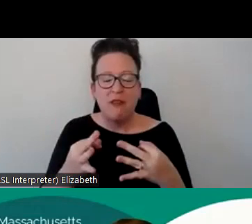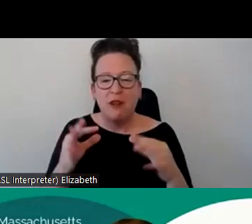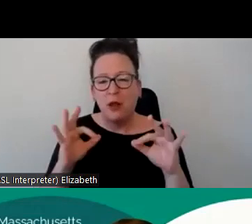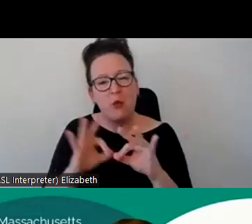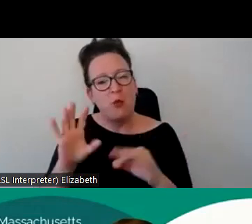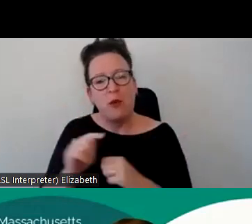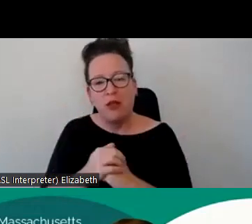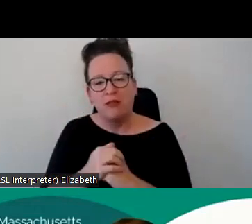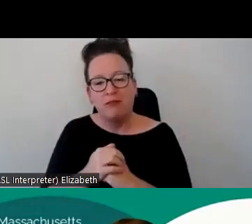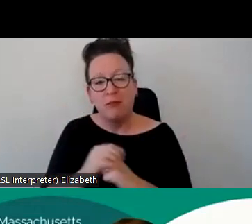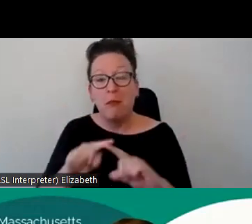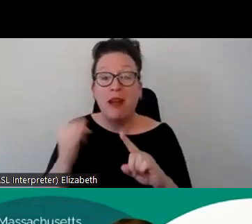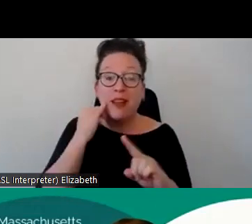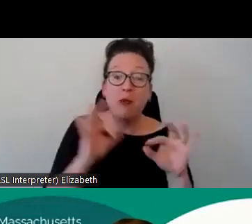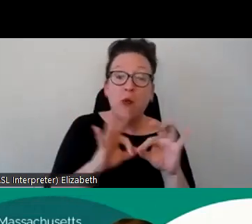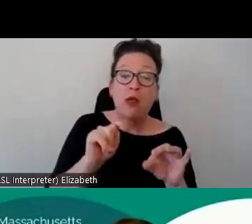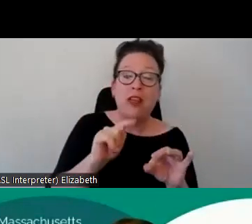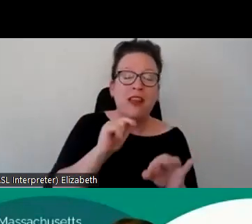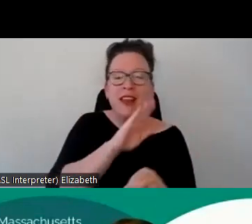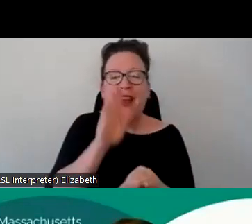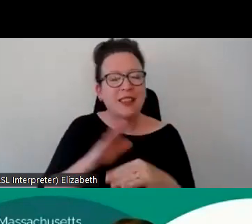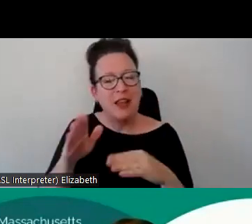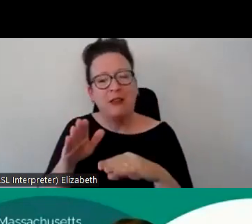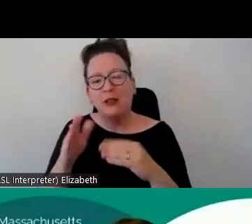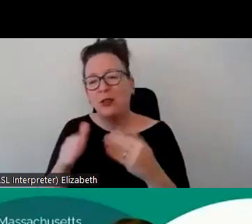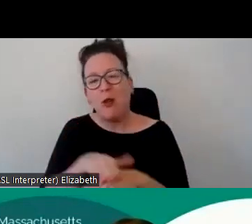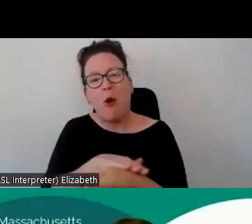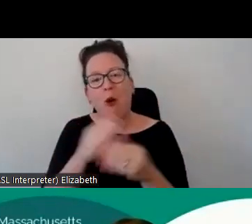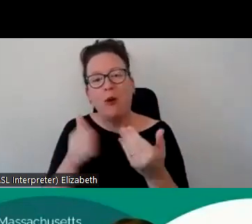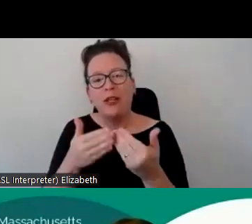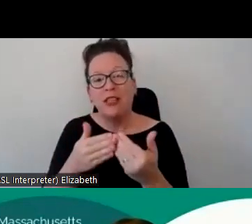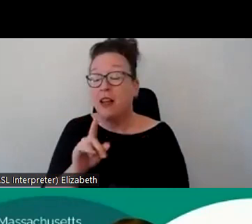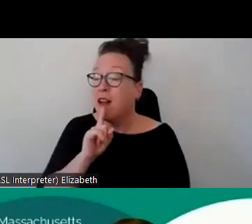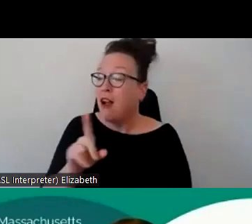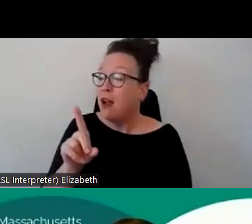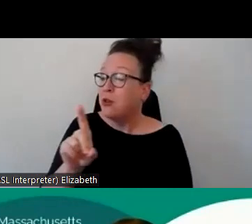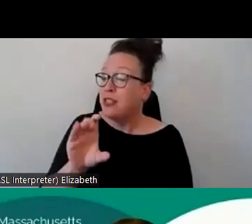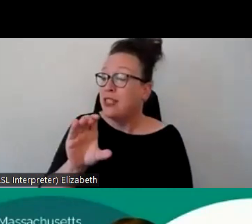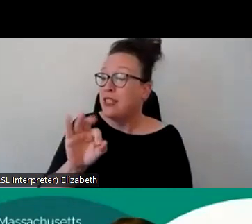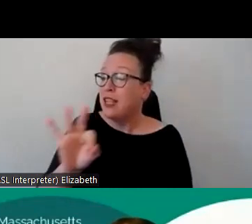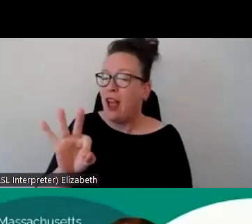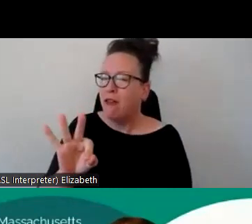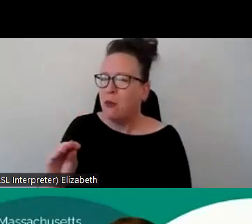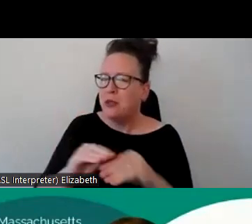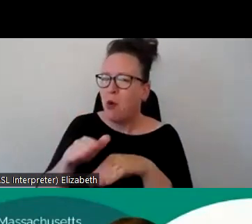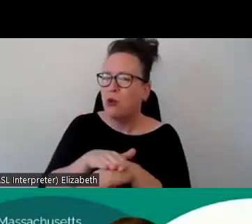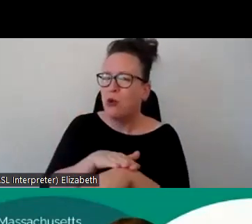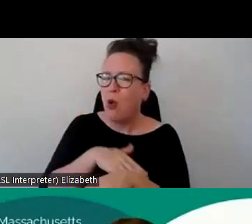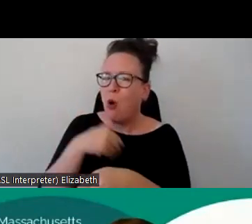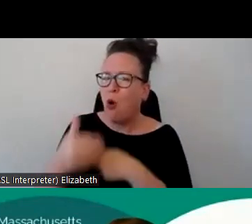slow, that's for sure. I'm sure it DCF must have been much slower.